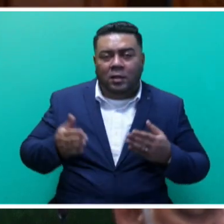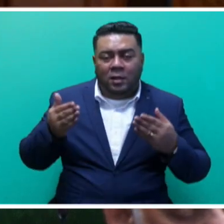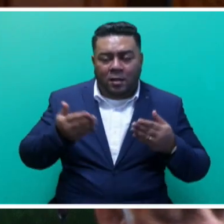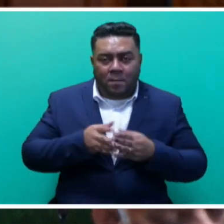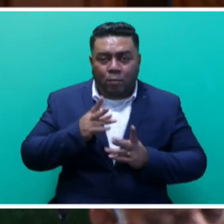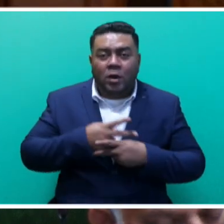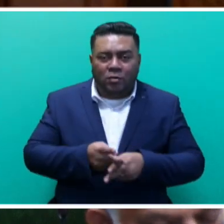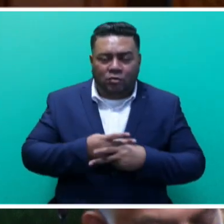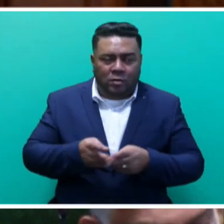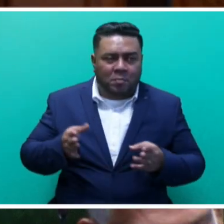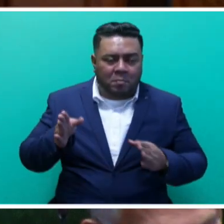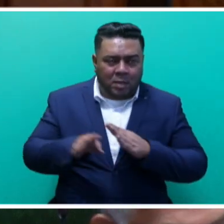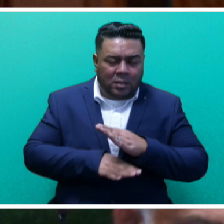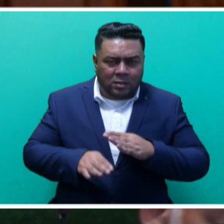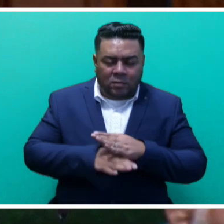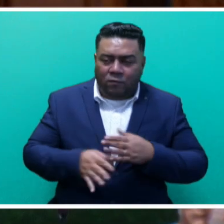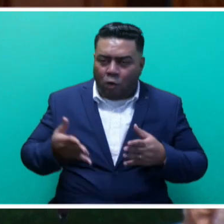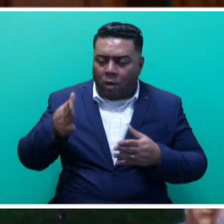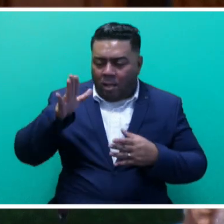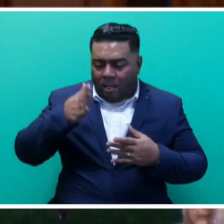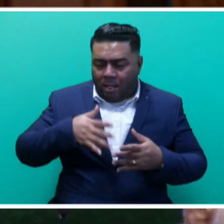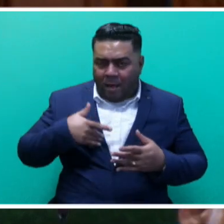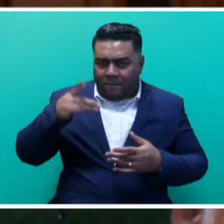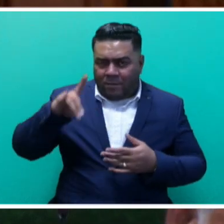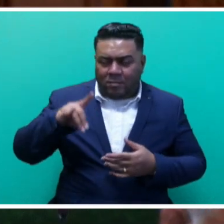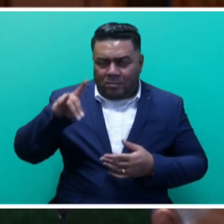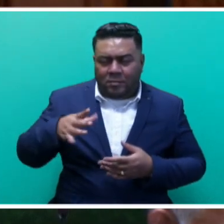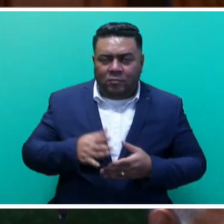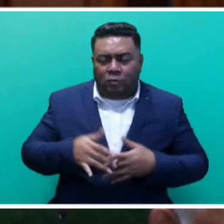for both crops and livestock to achieve economies of scale.